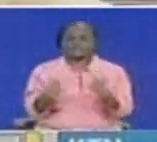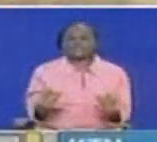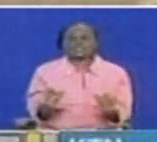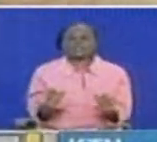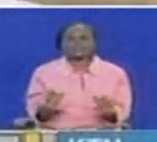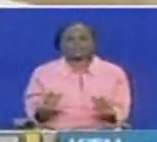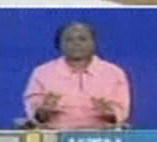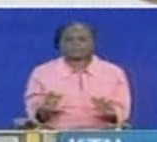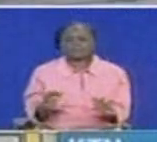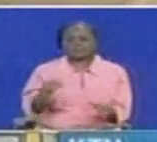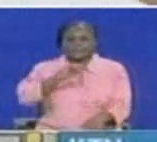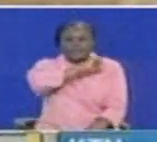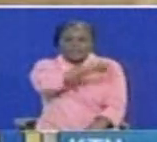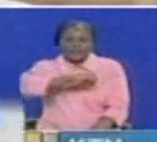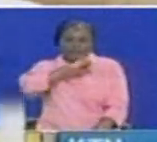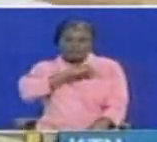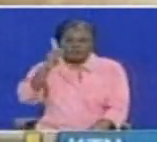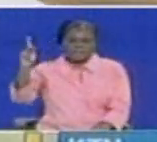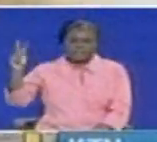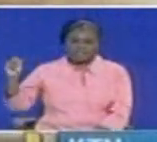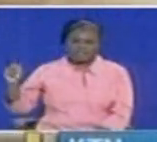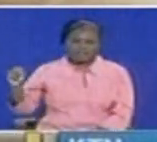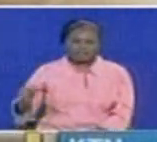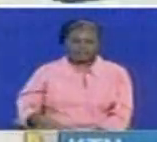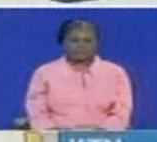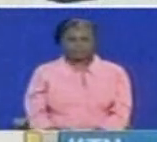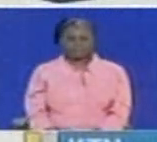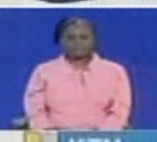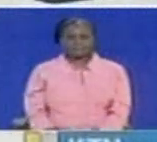action. John Alanamu, KTN.